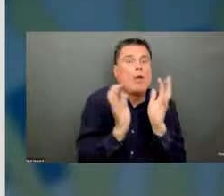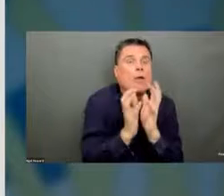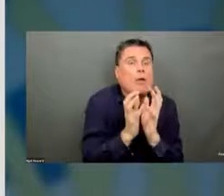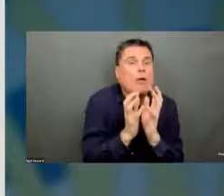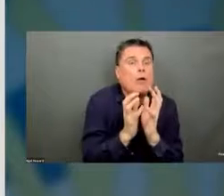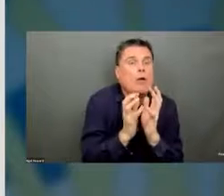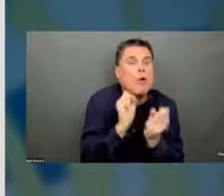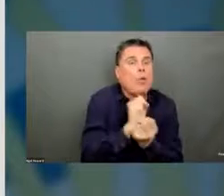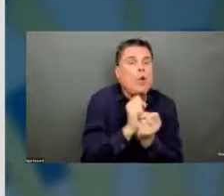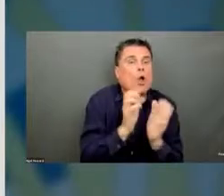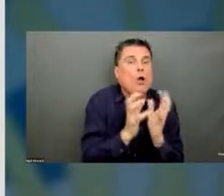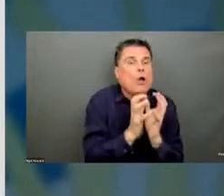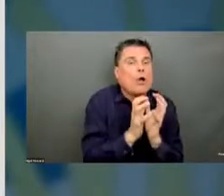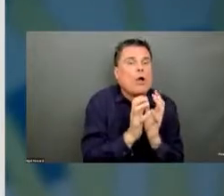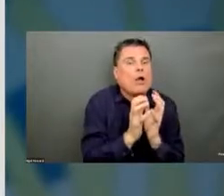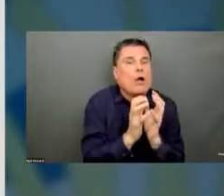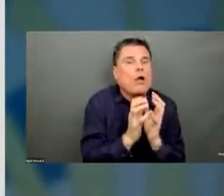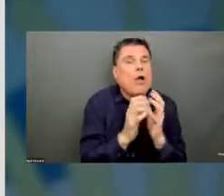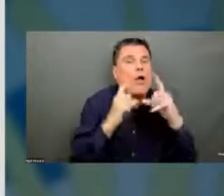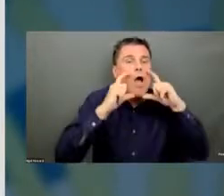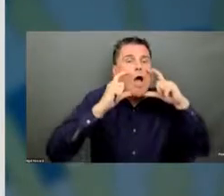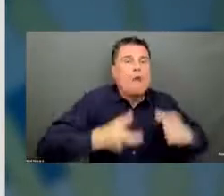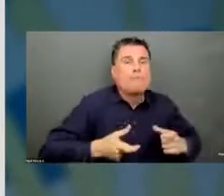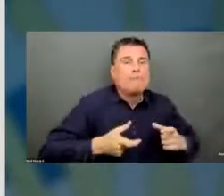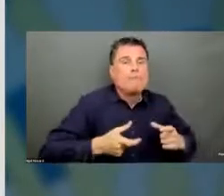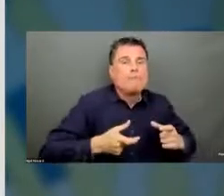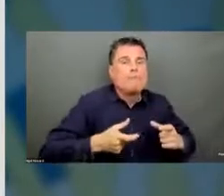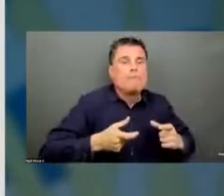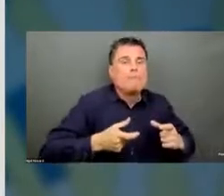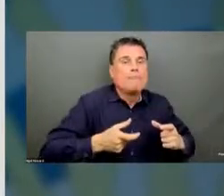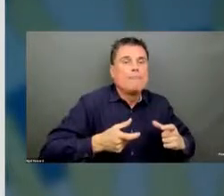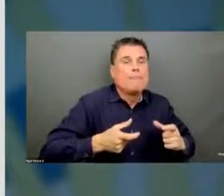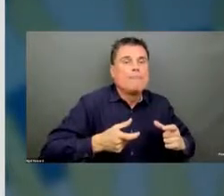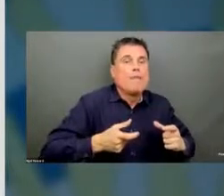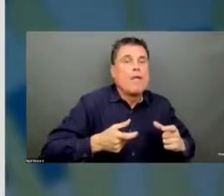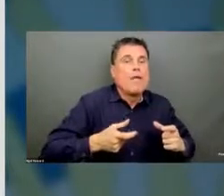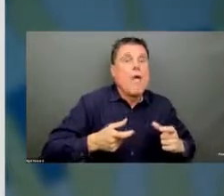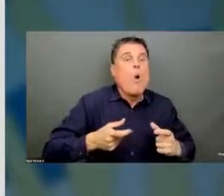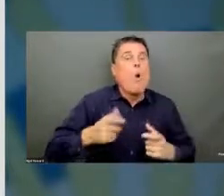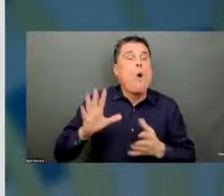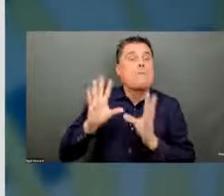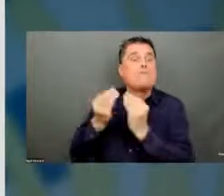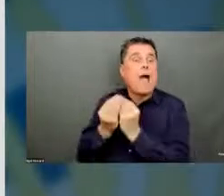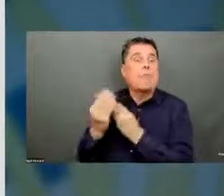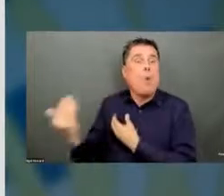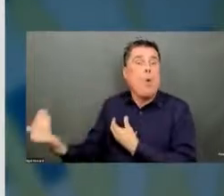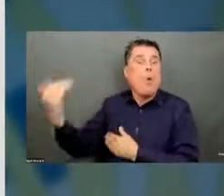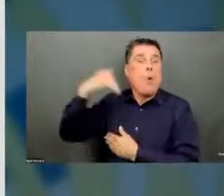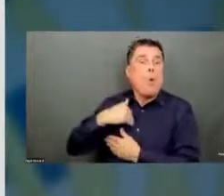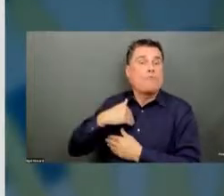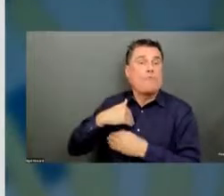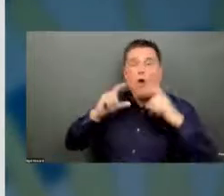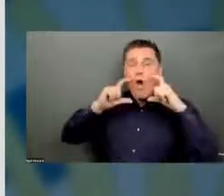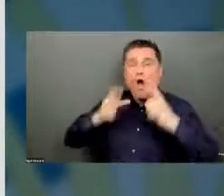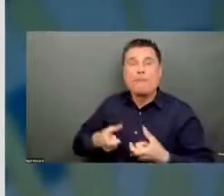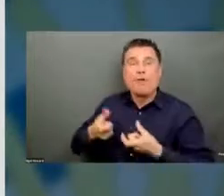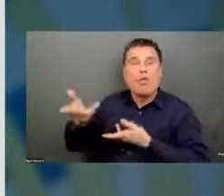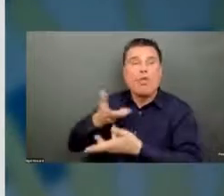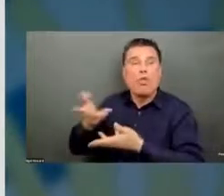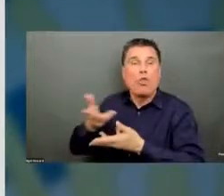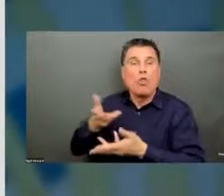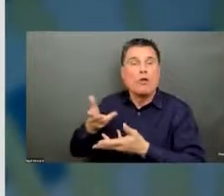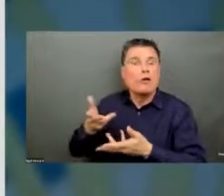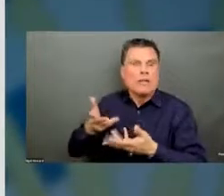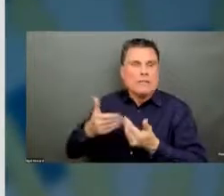into your home without taking those precautions. Those are the risky connections. If we do those with maintaining